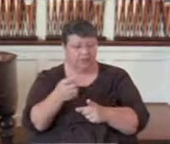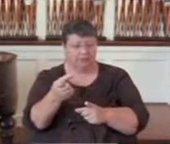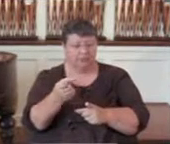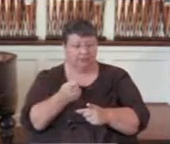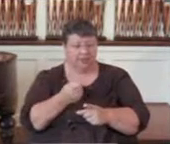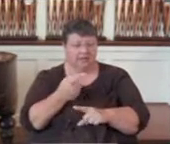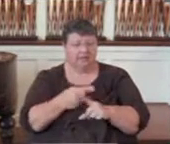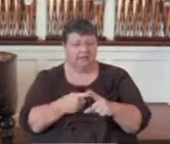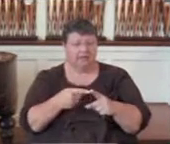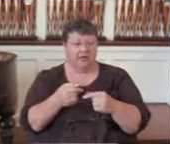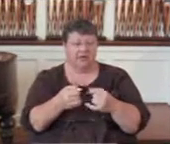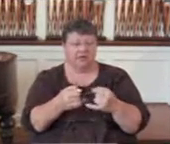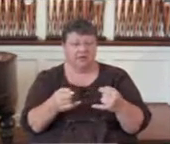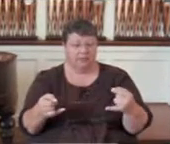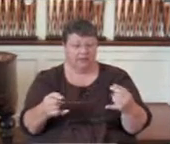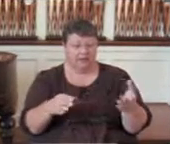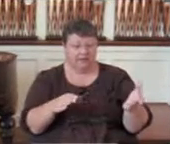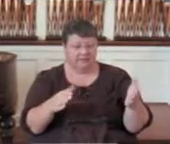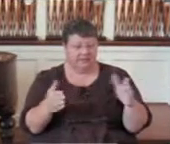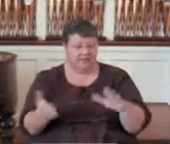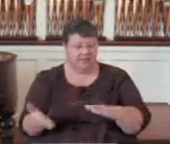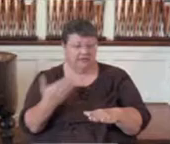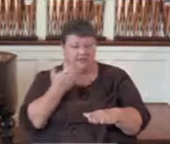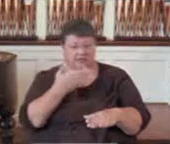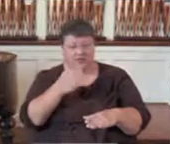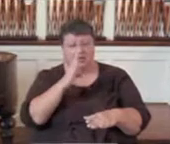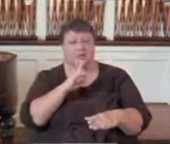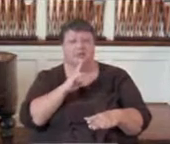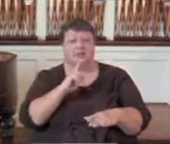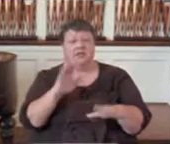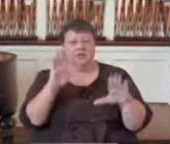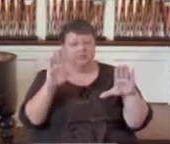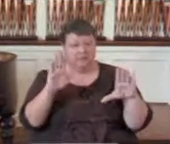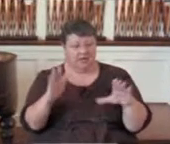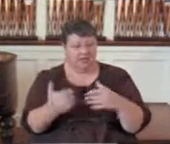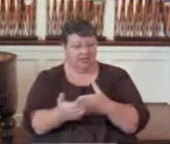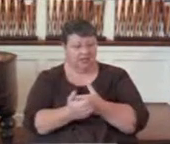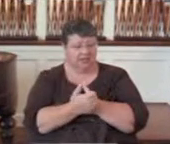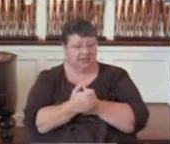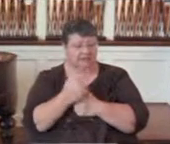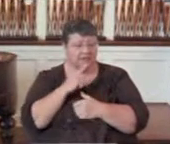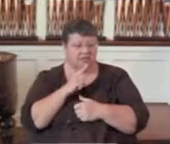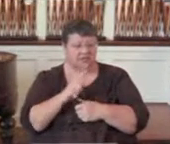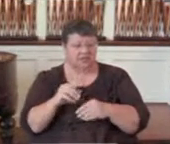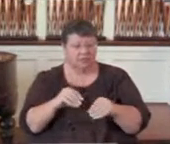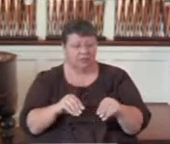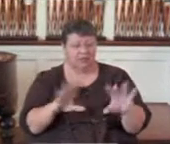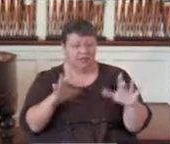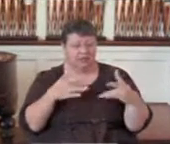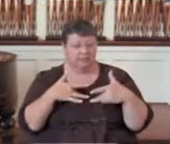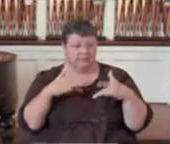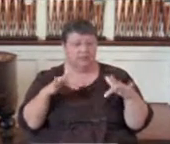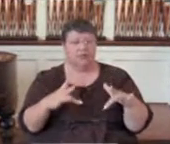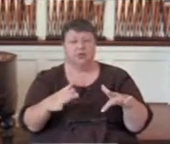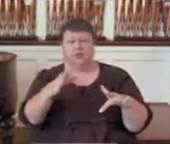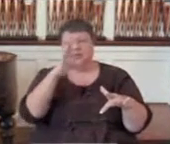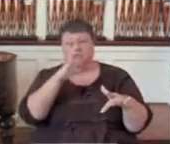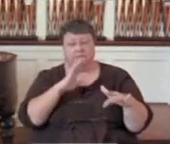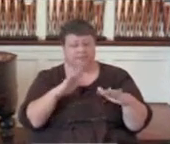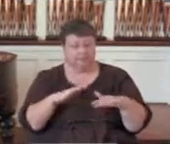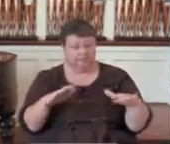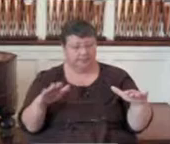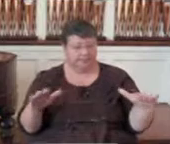Marvelous love. for such miraculous mercy to